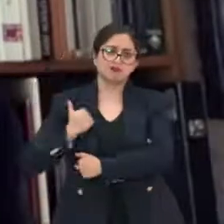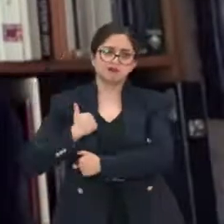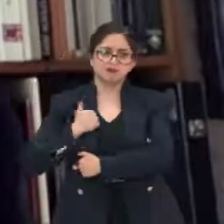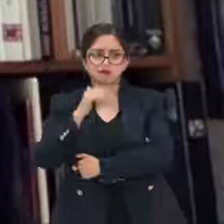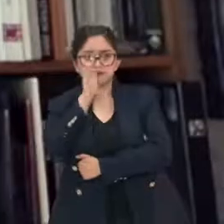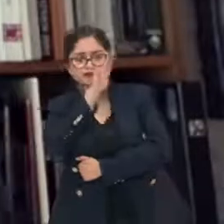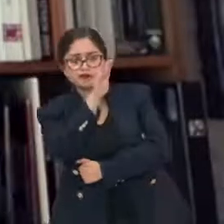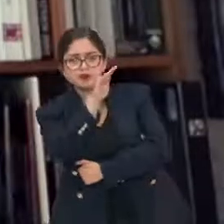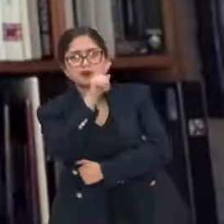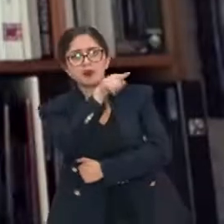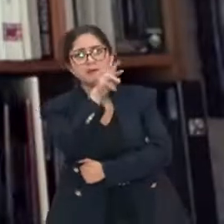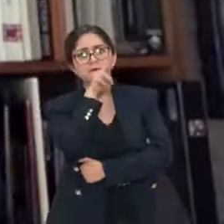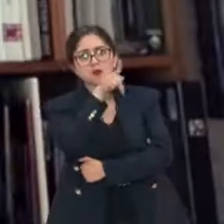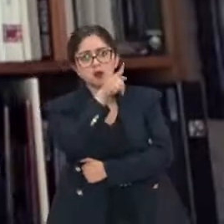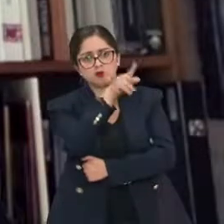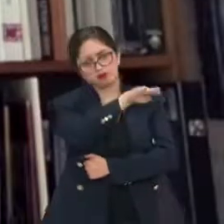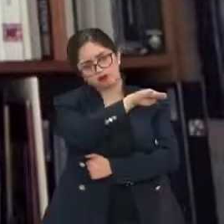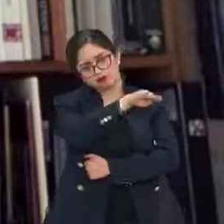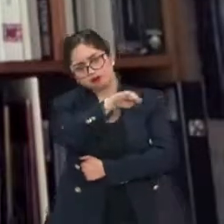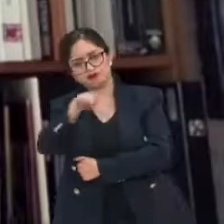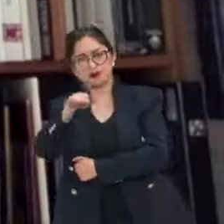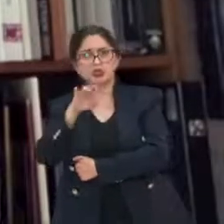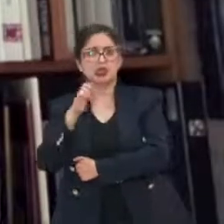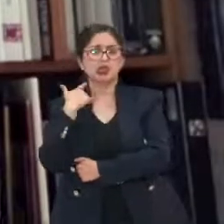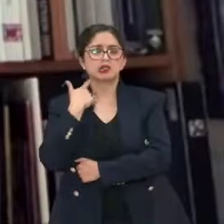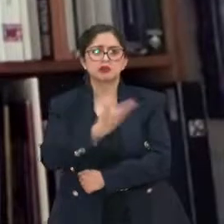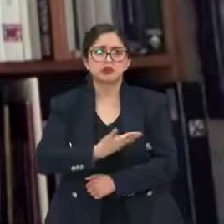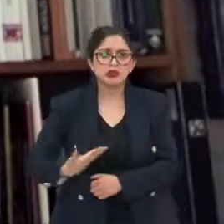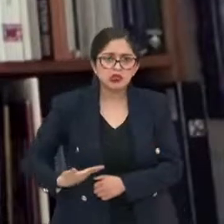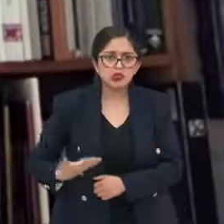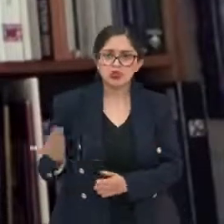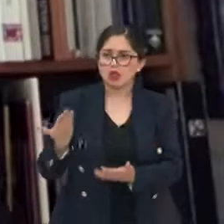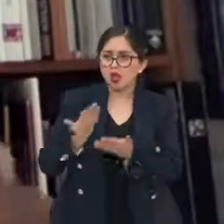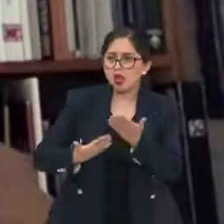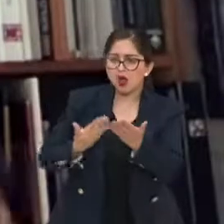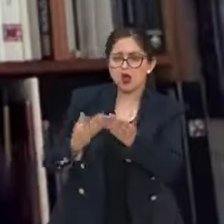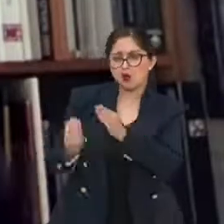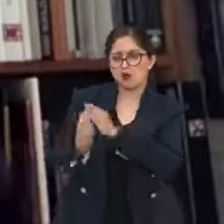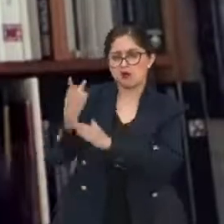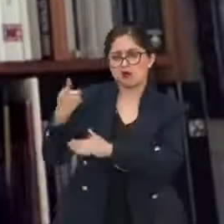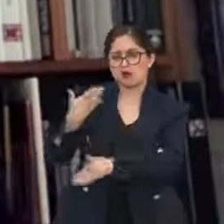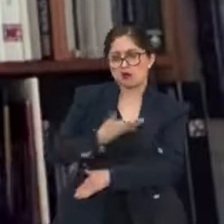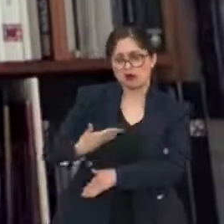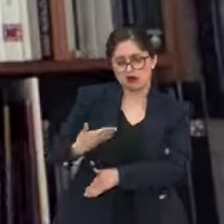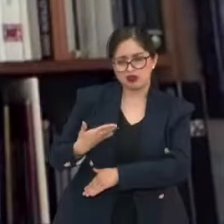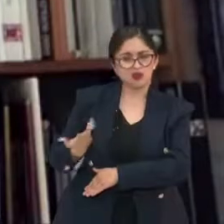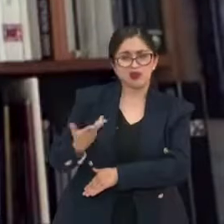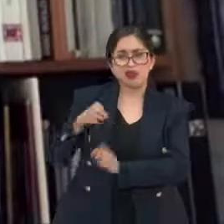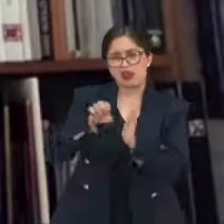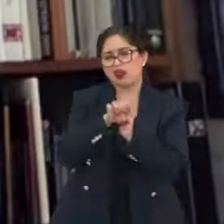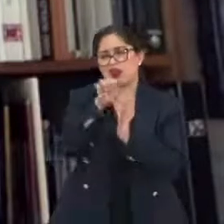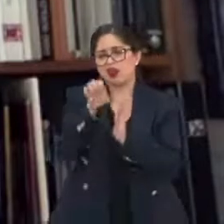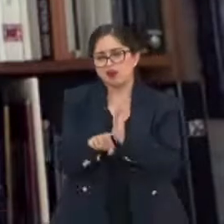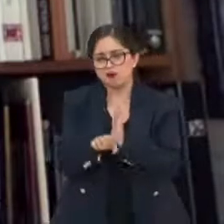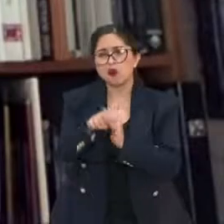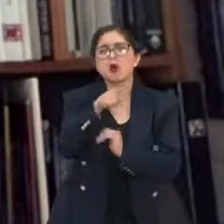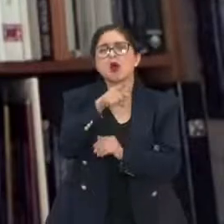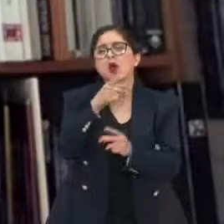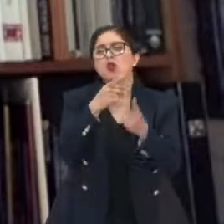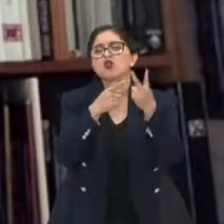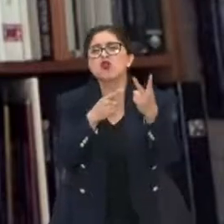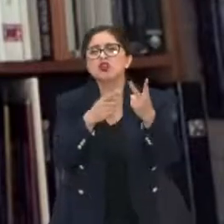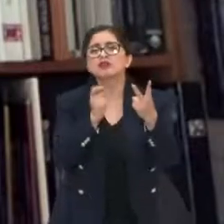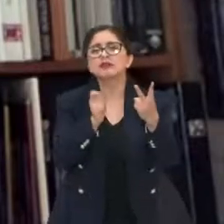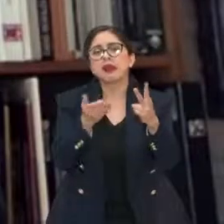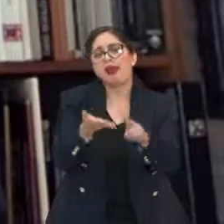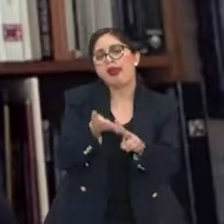the participation of the army or what the governor has done, but this is not